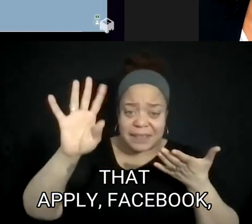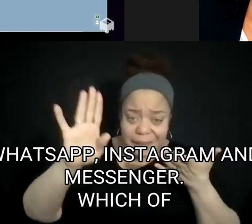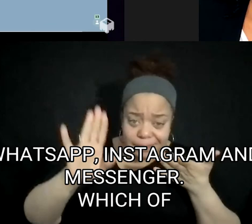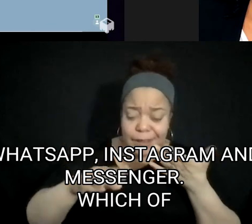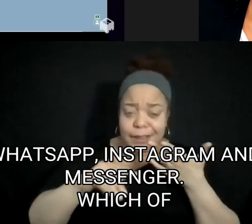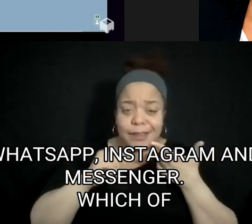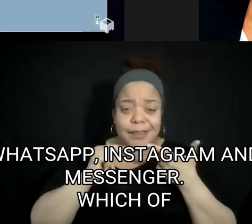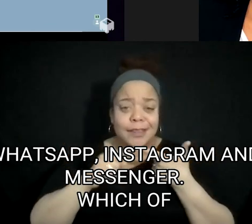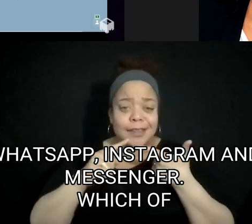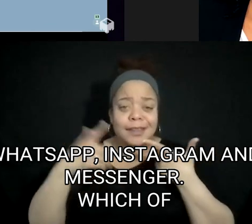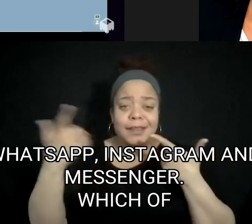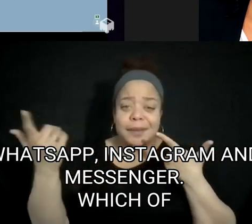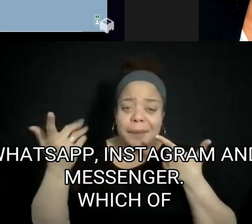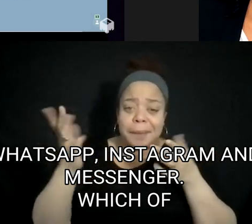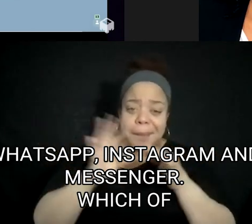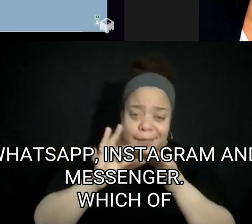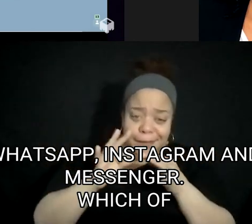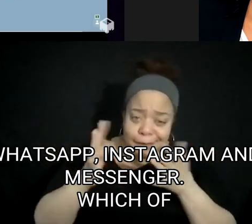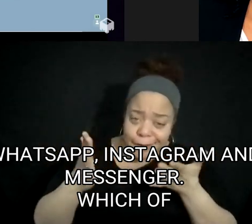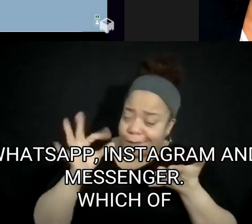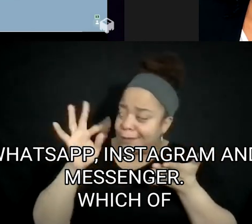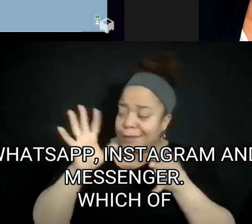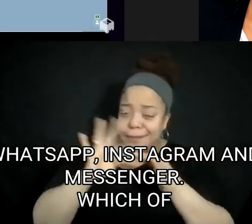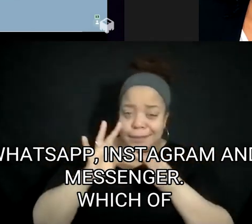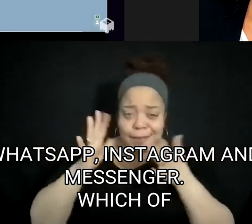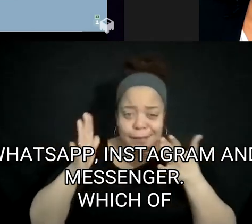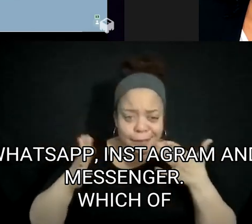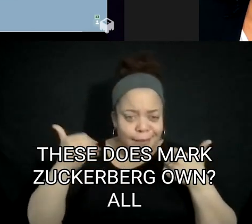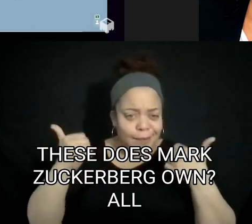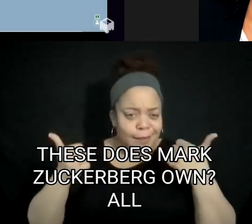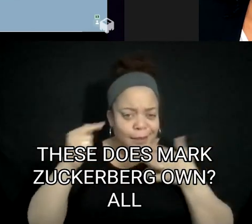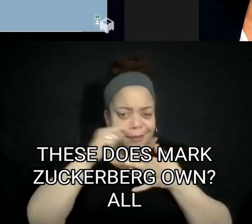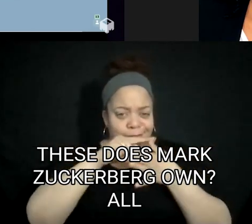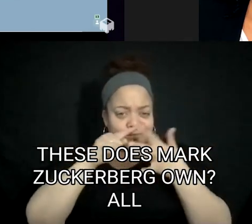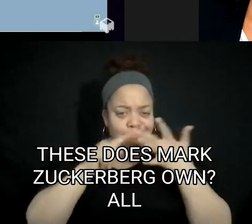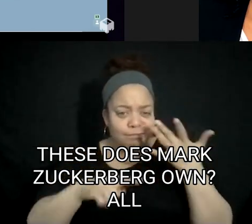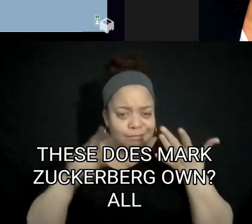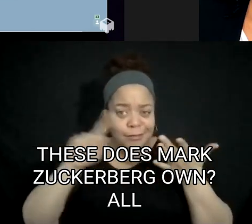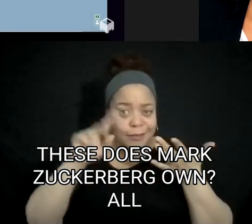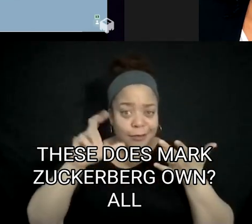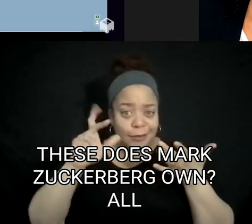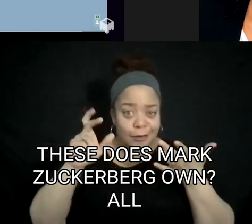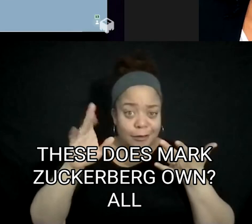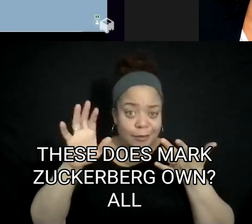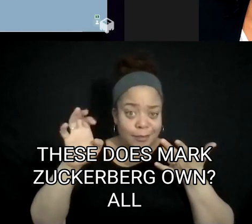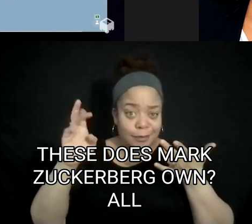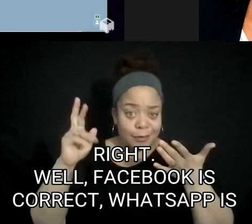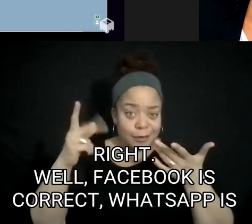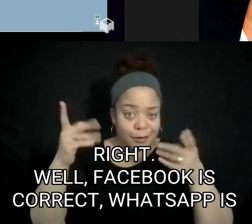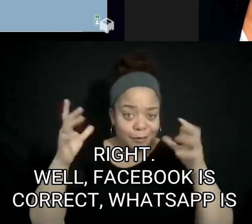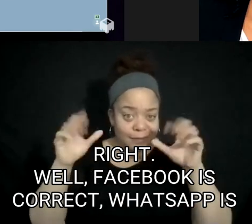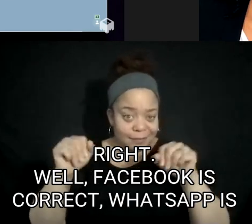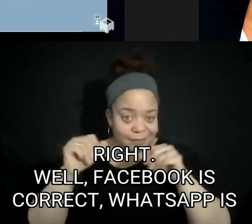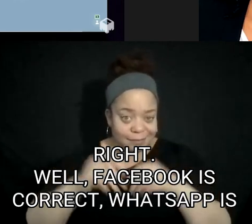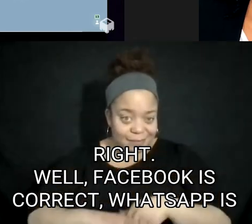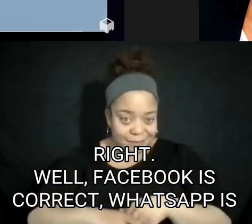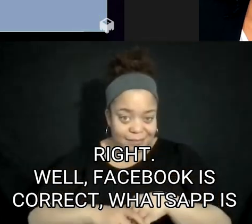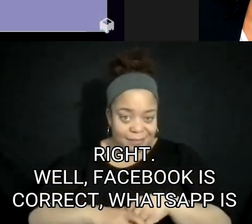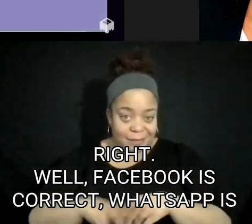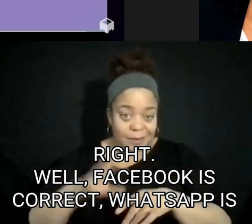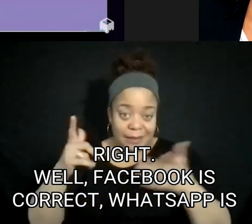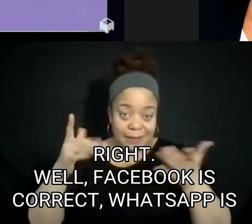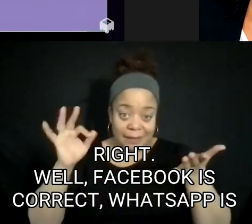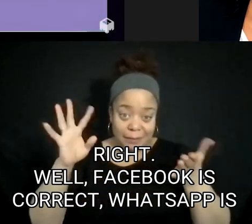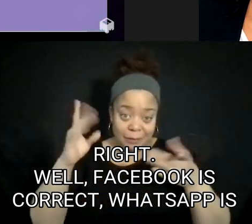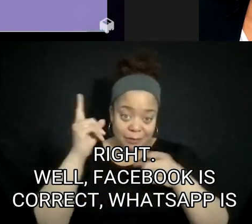All right. Well, Facebook is correct. WhatsApp is correct. They're actually all correct. So wonderful.